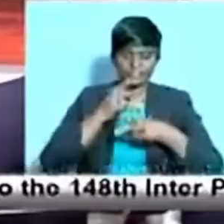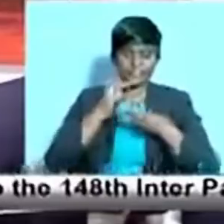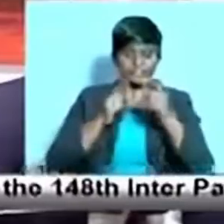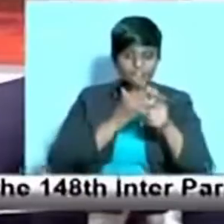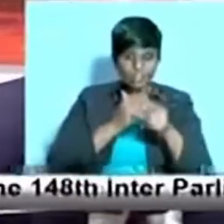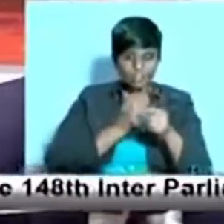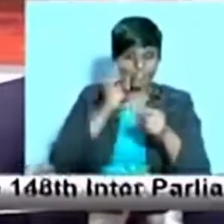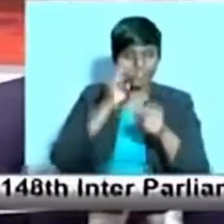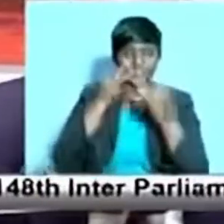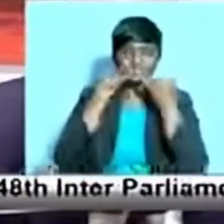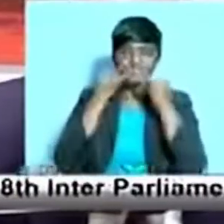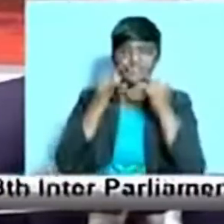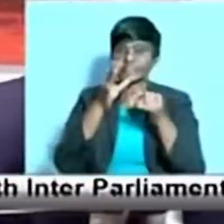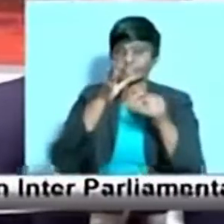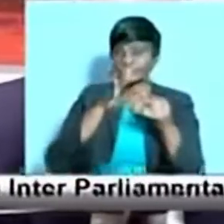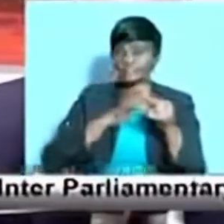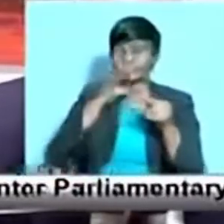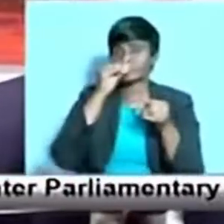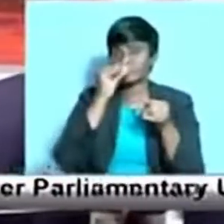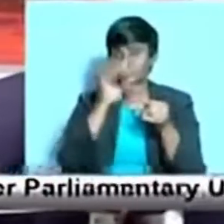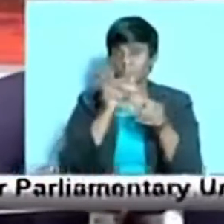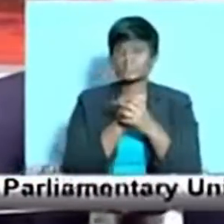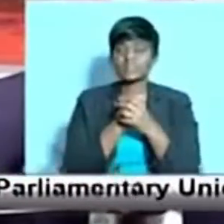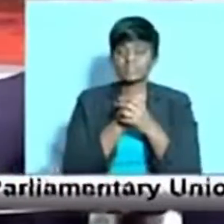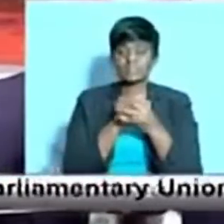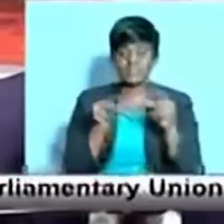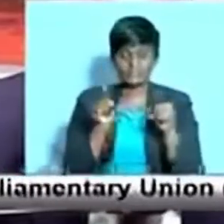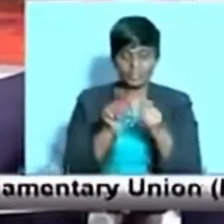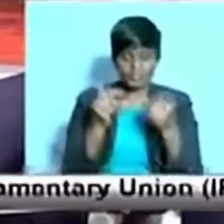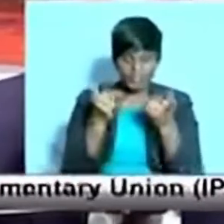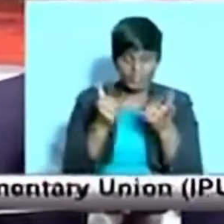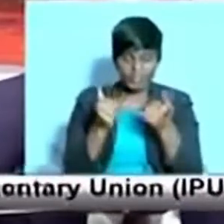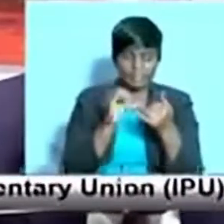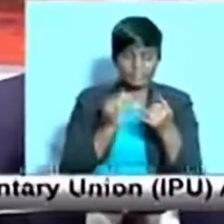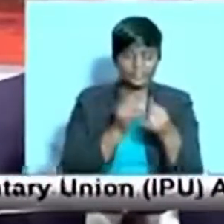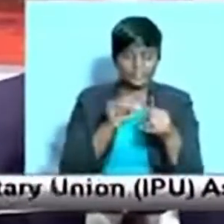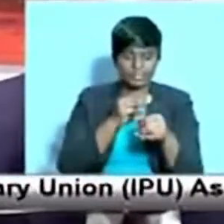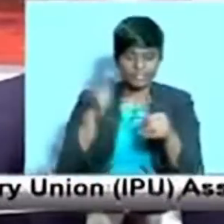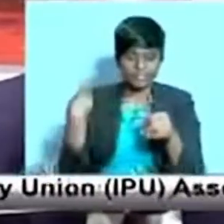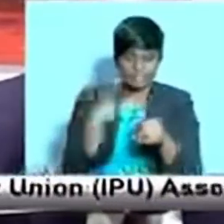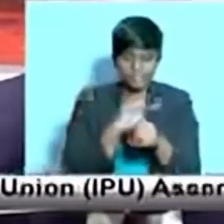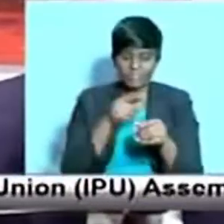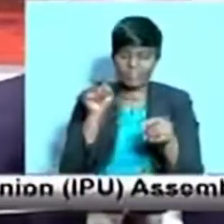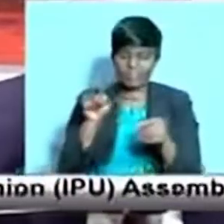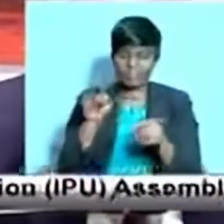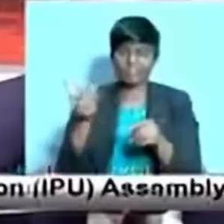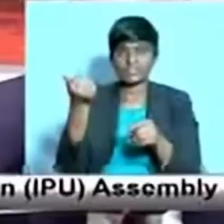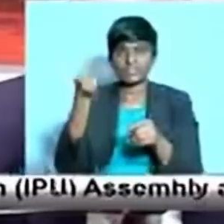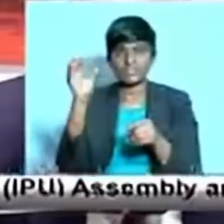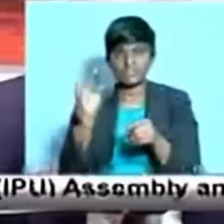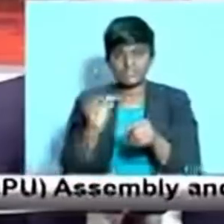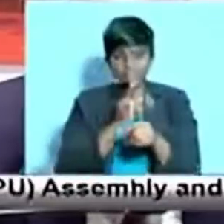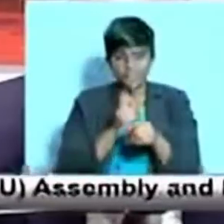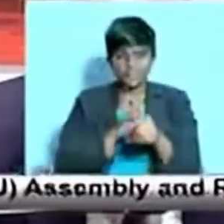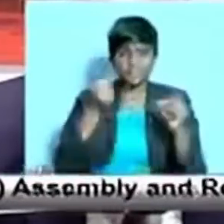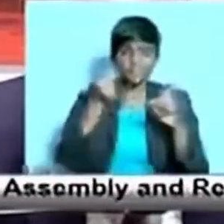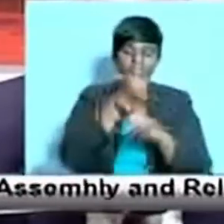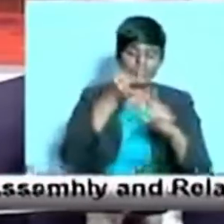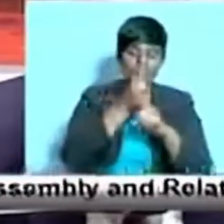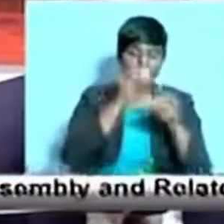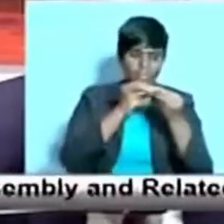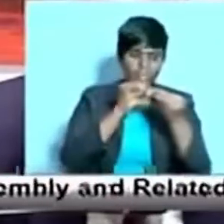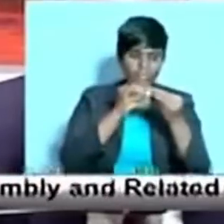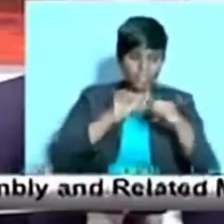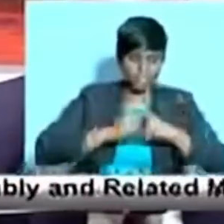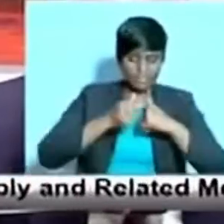will also mention, Madam Speaker, currently our parliament stands at 15%, so I wish to advocate that